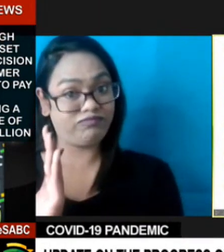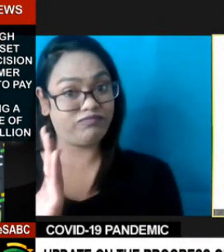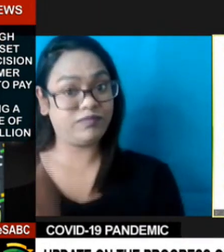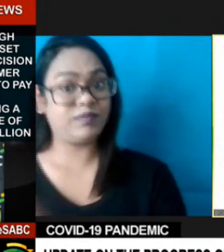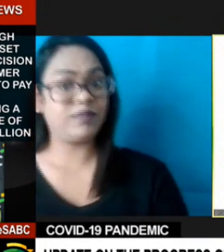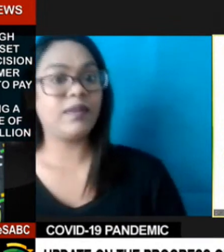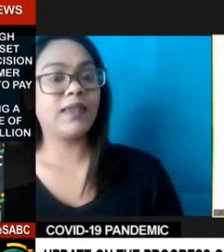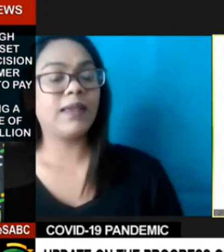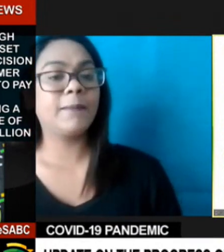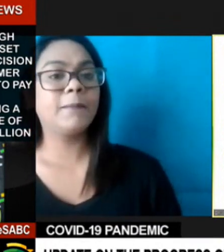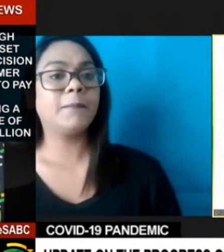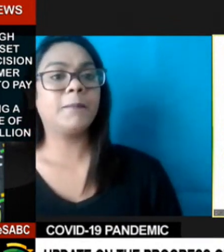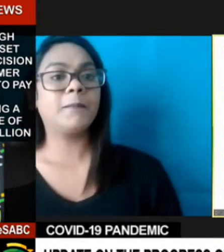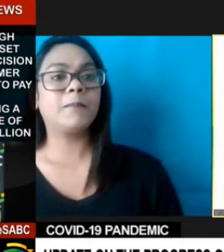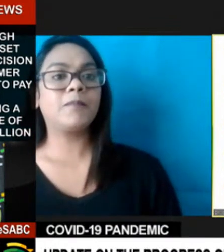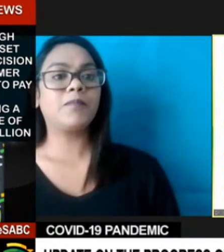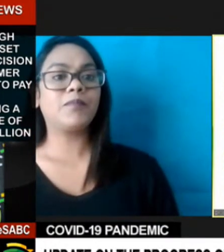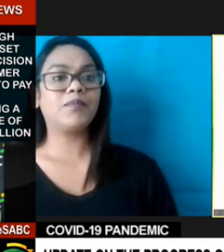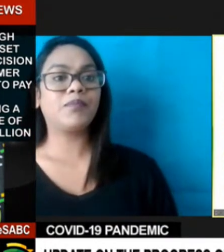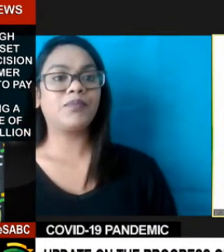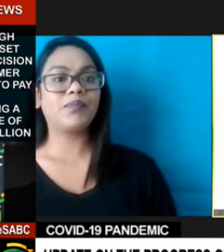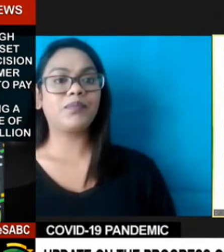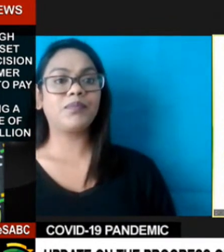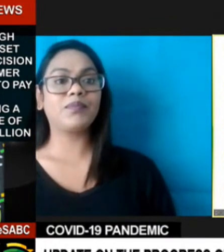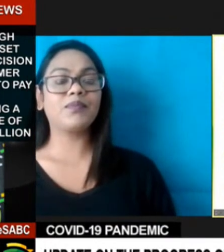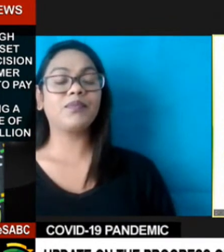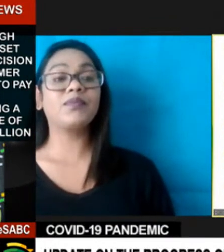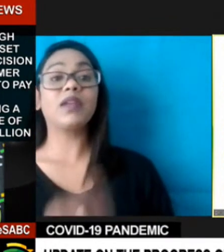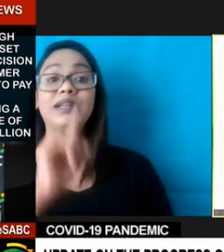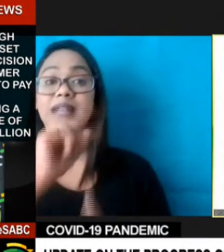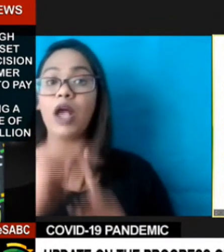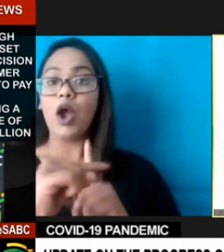an average weekly basis. The